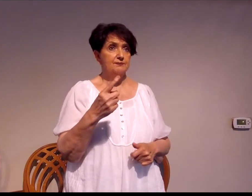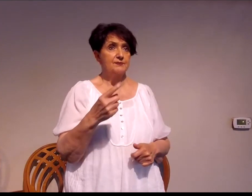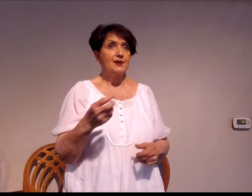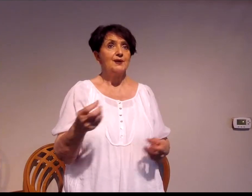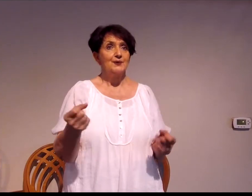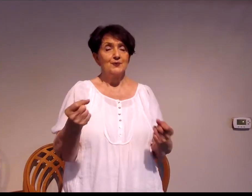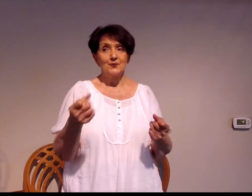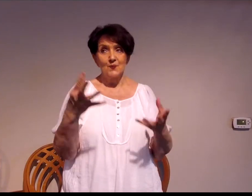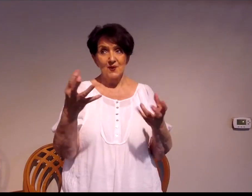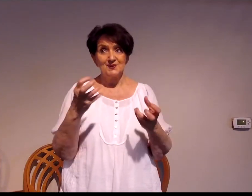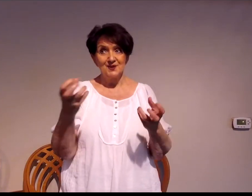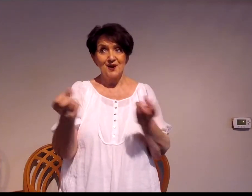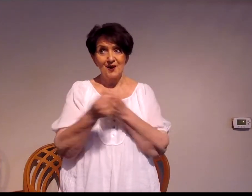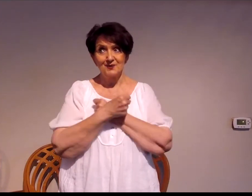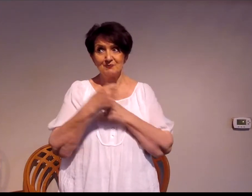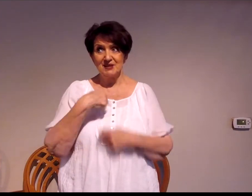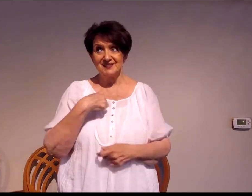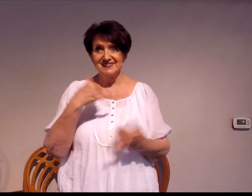me today.